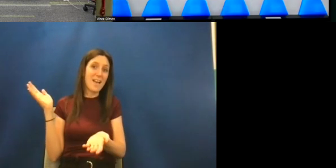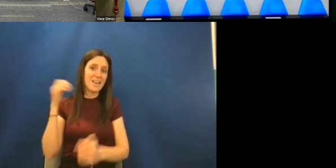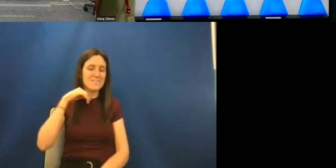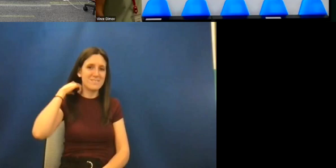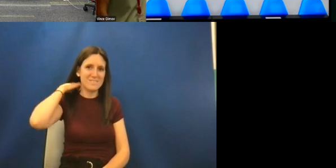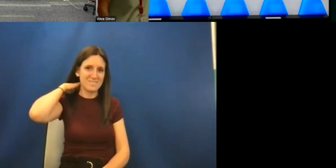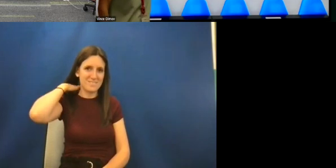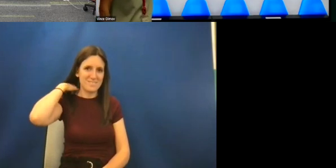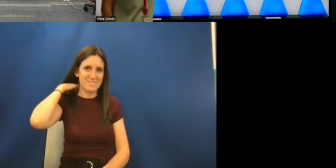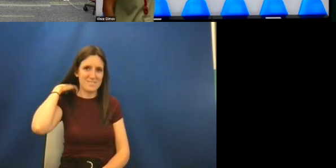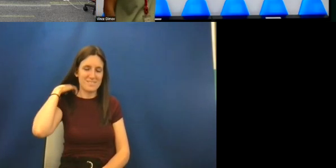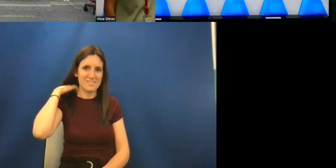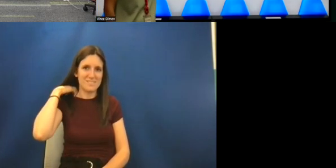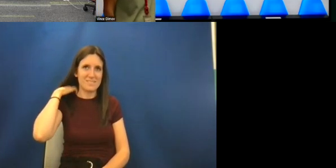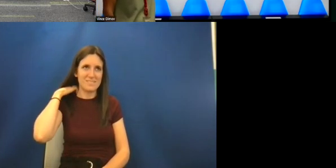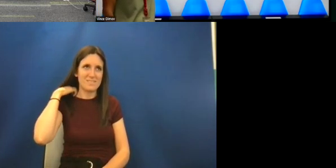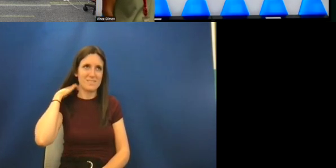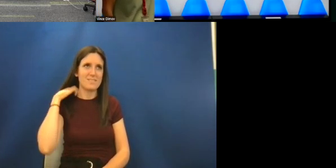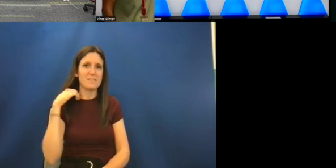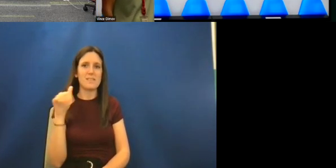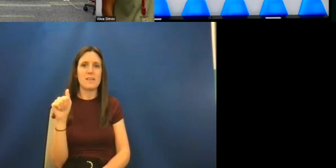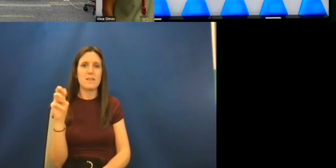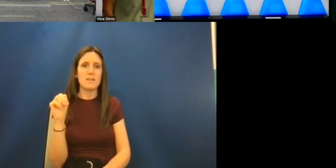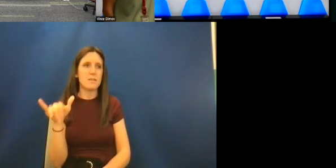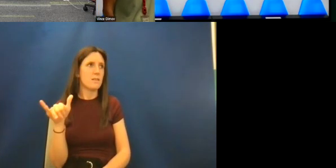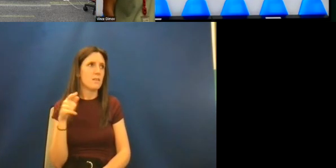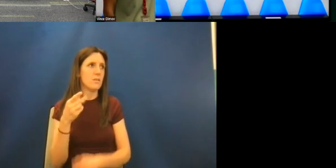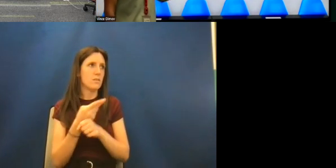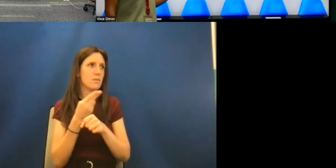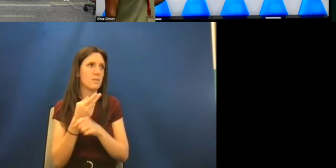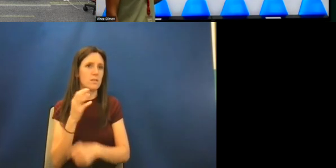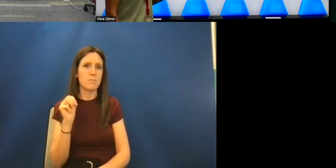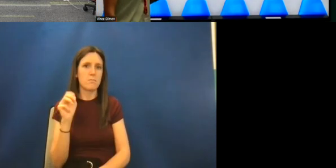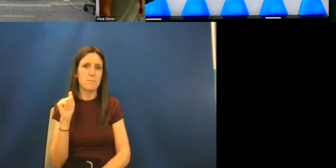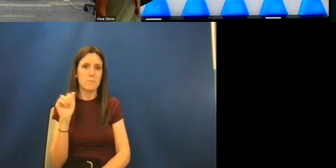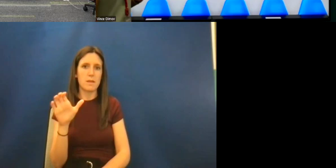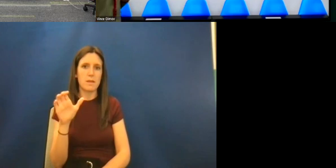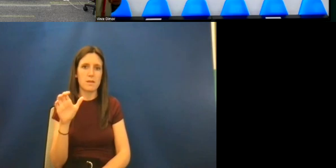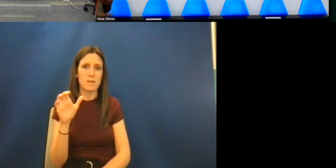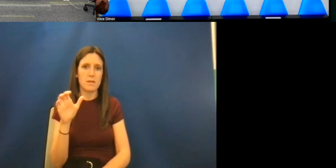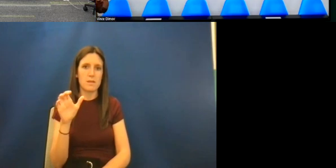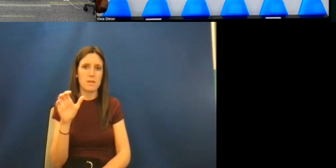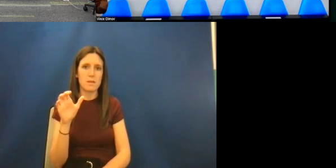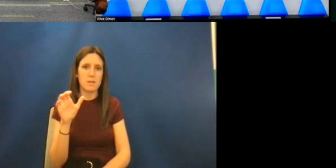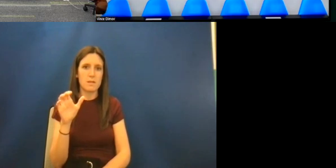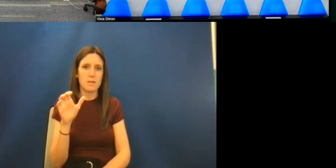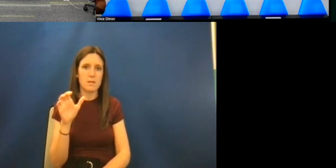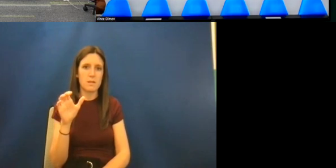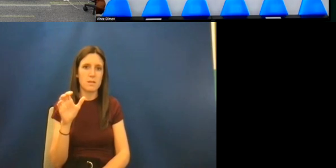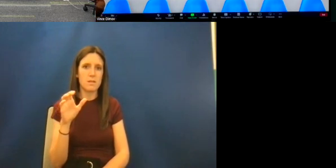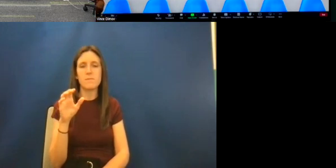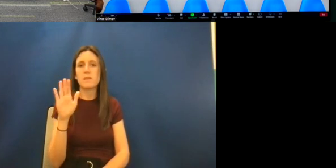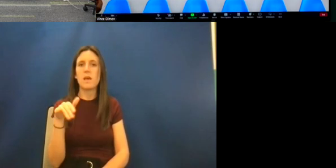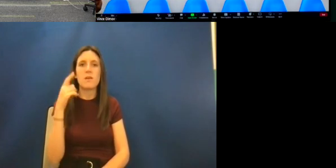So what are you using? Amy, what are you using? You just have a Mac. Okay. Sometimes I've noticed Chromebooks